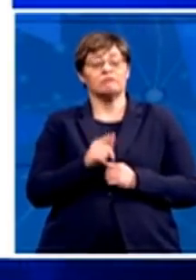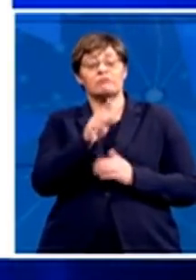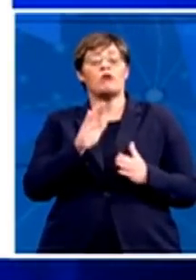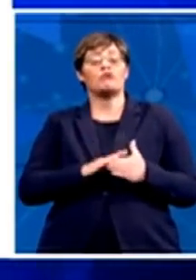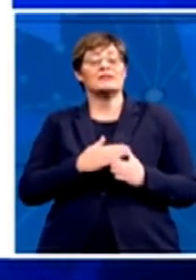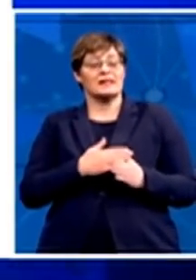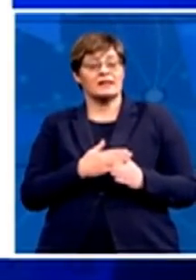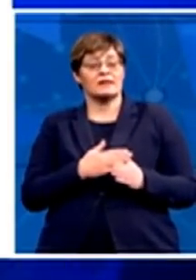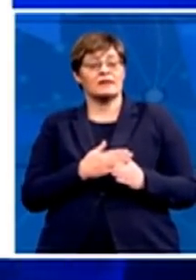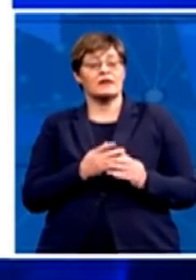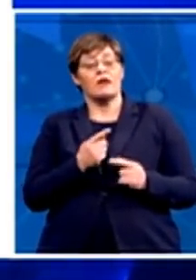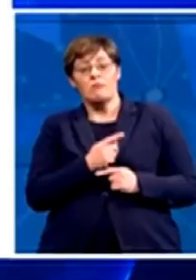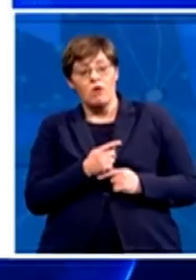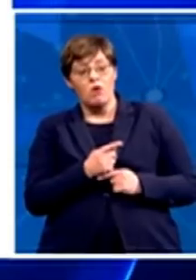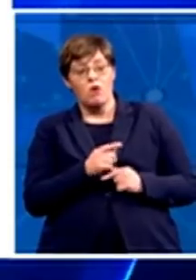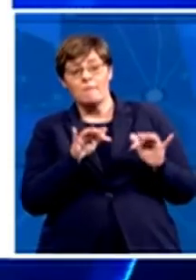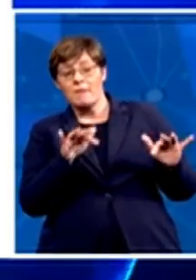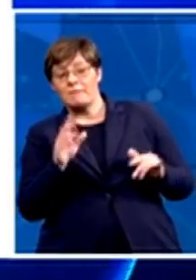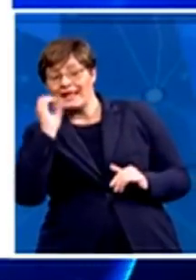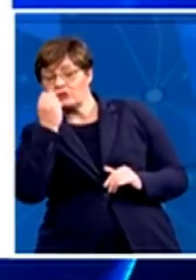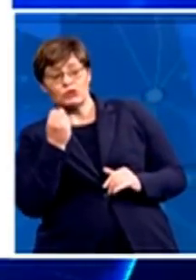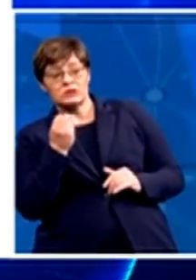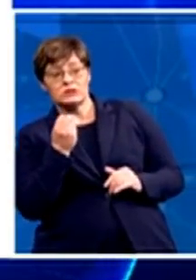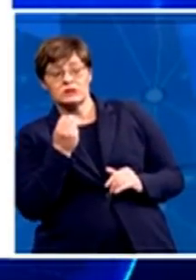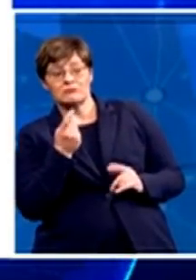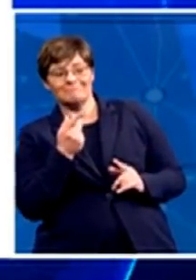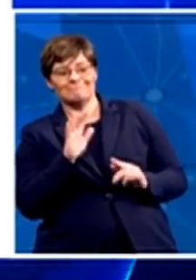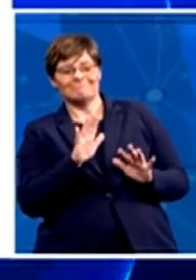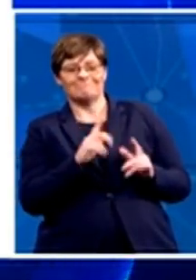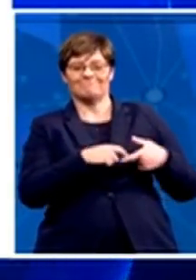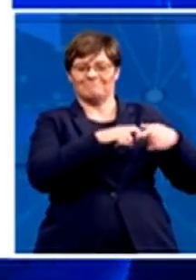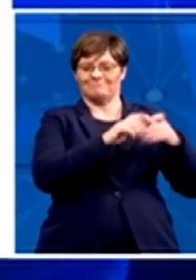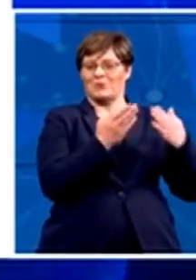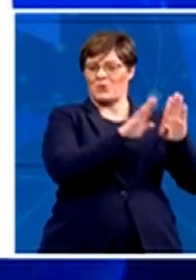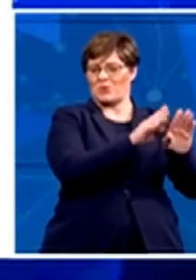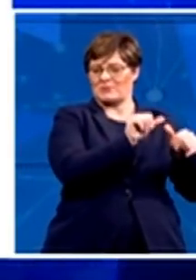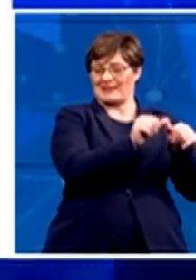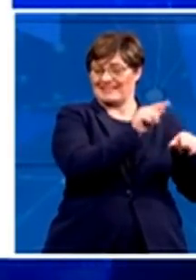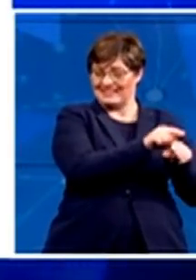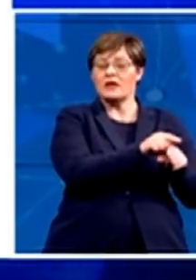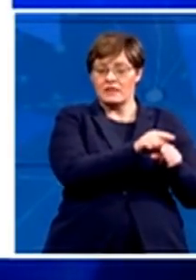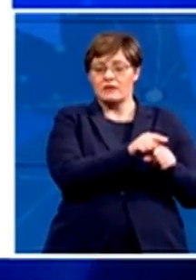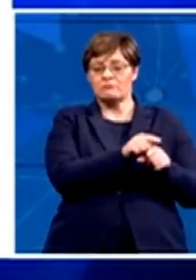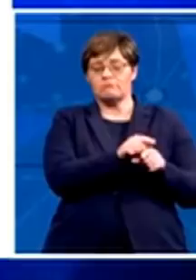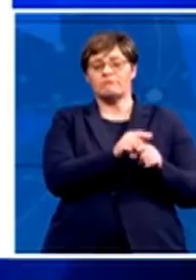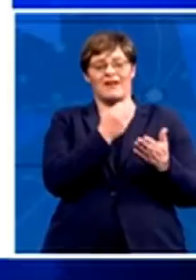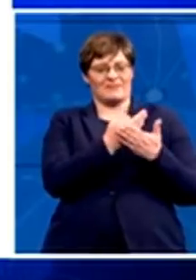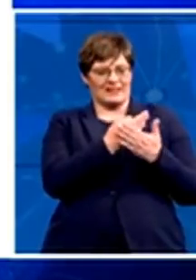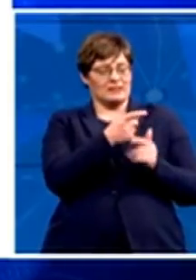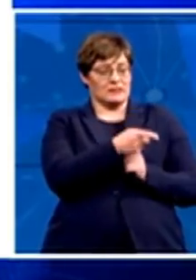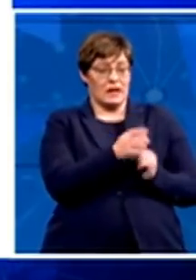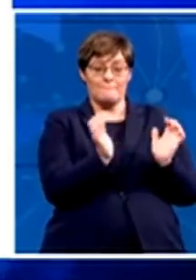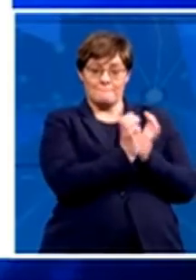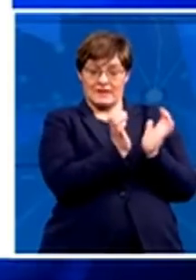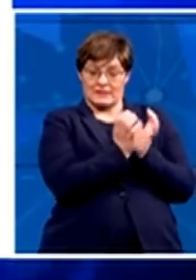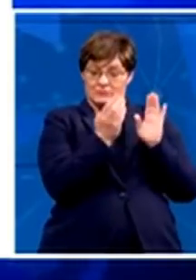matter. So, of course, the de facto position must be that all of these meetings are open, and